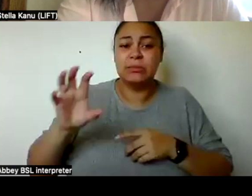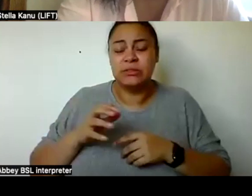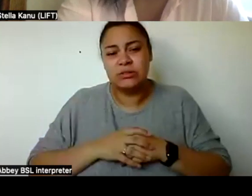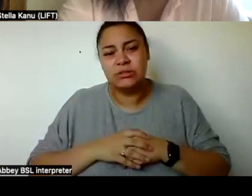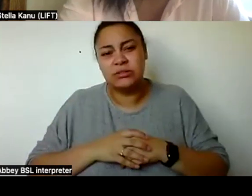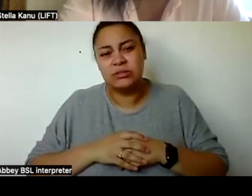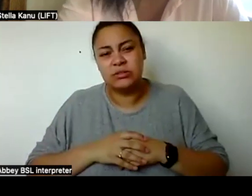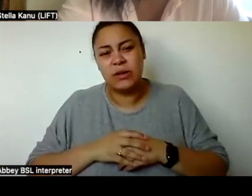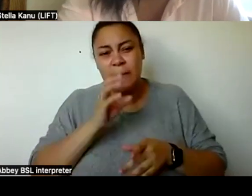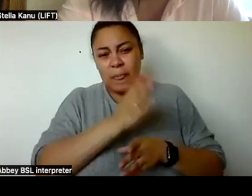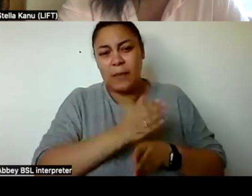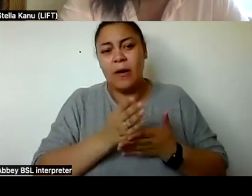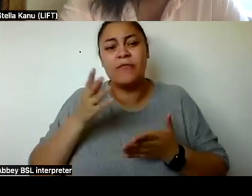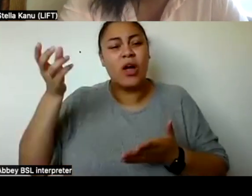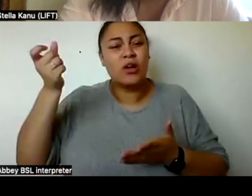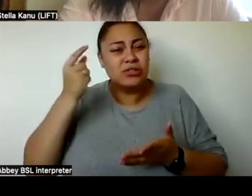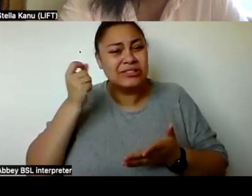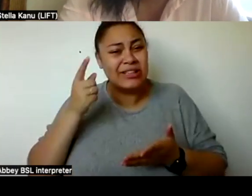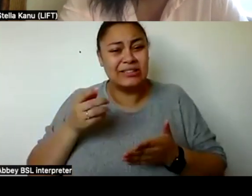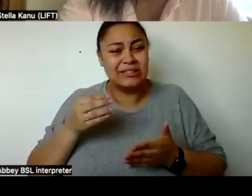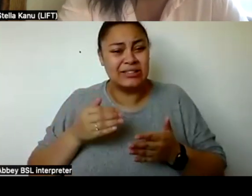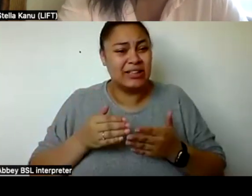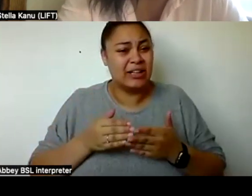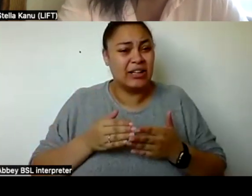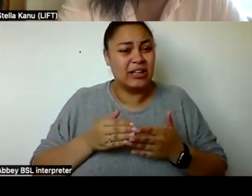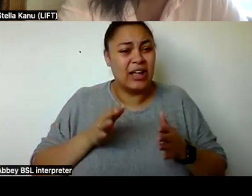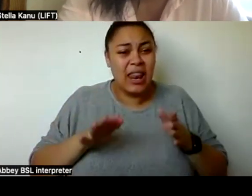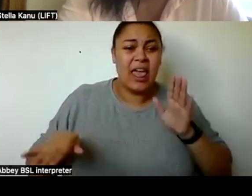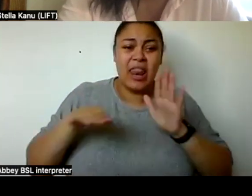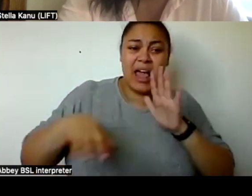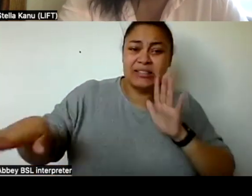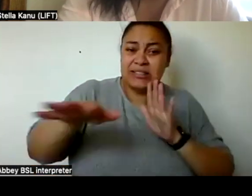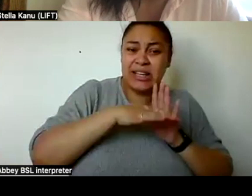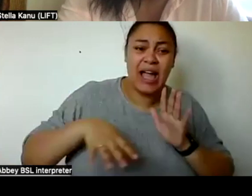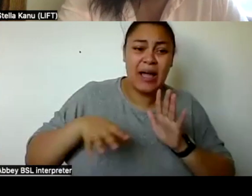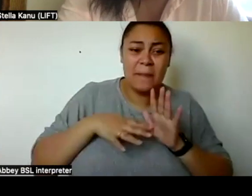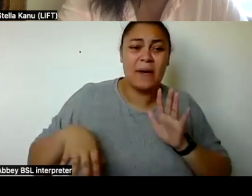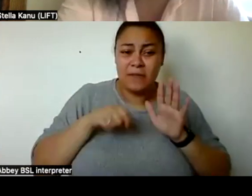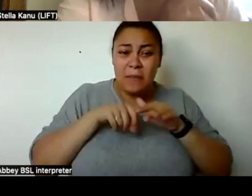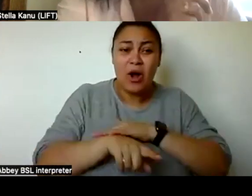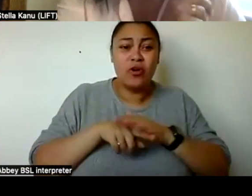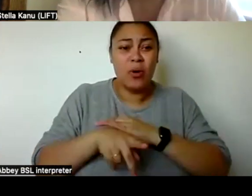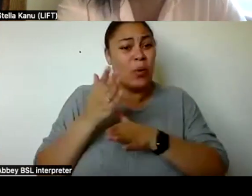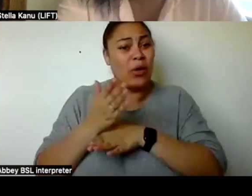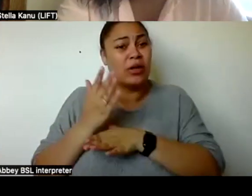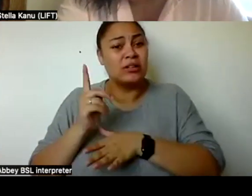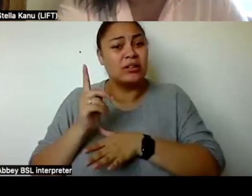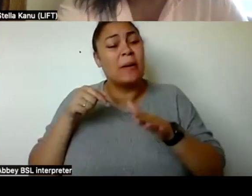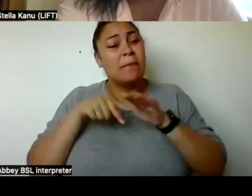been really understanding the landscape that exists for migrant workers in culture. There is also